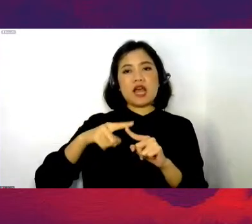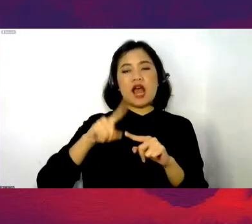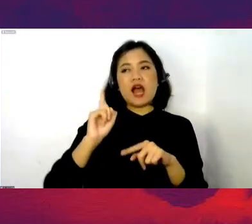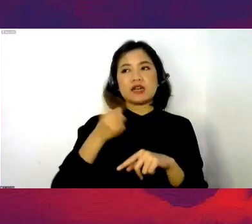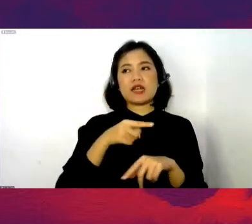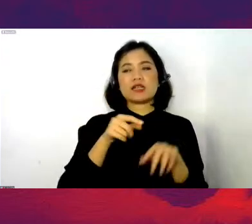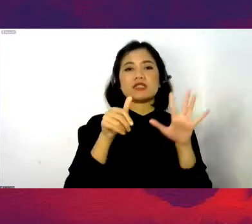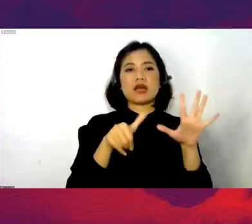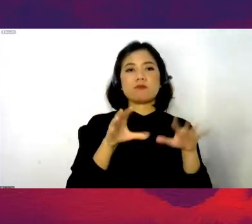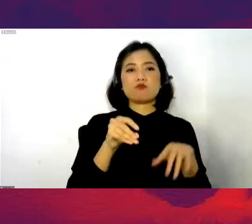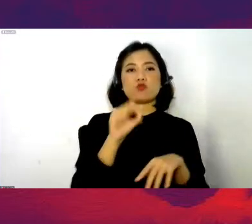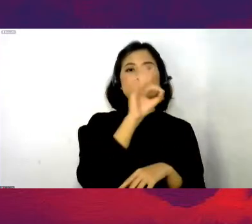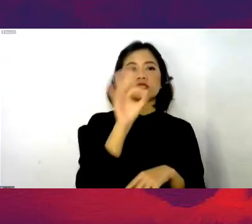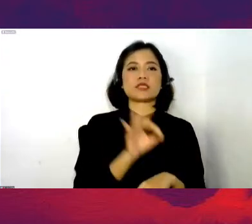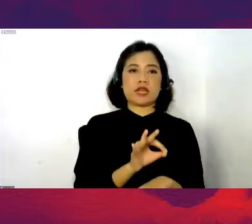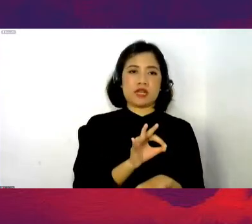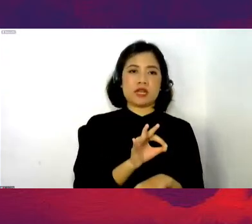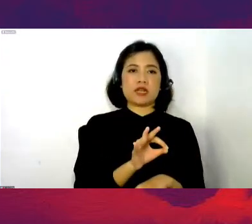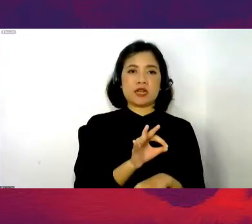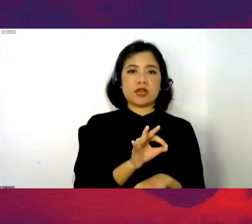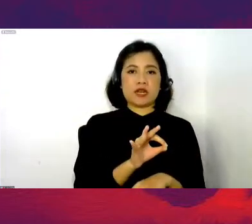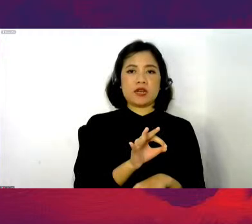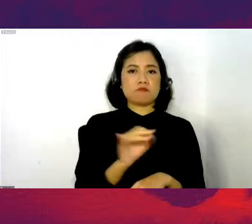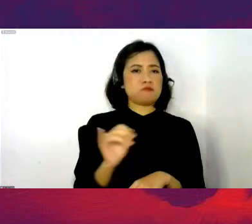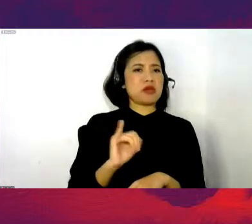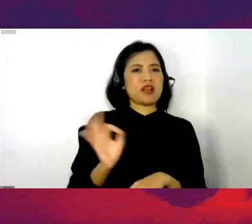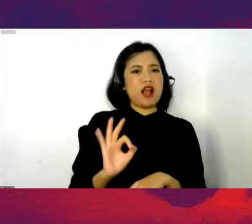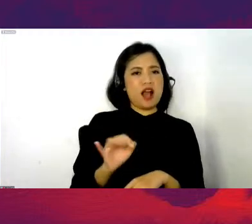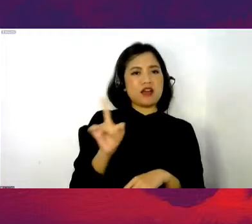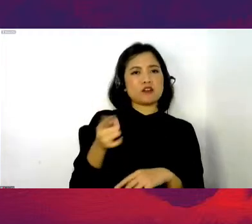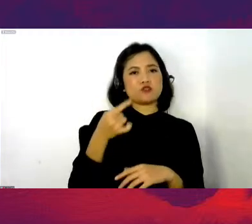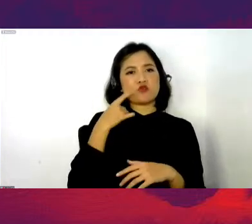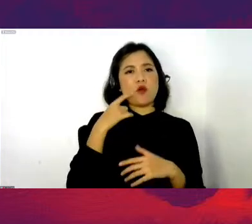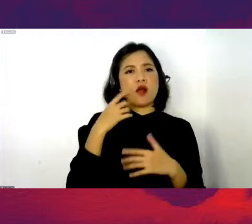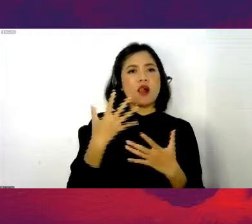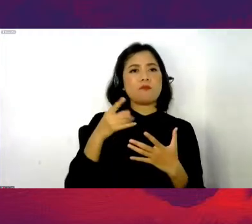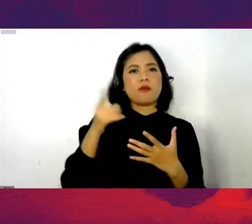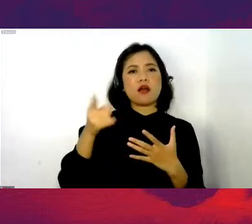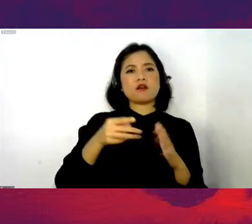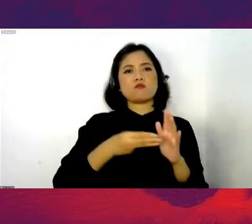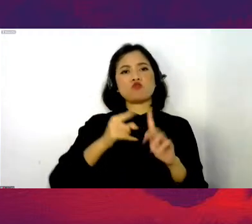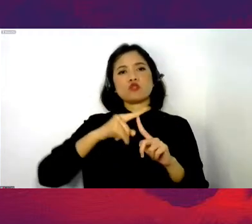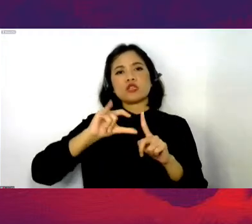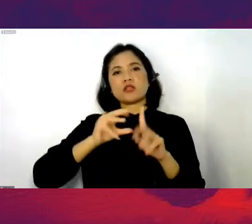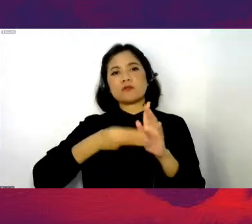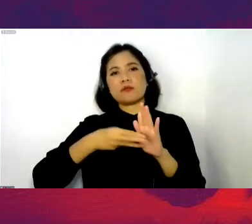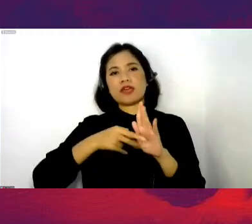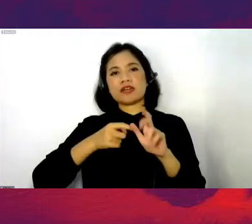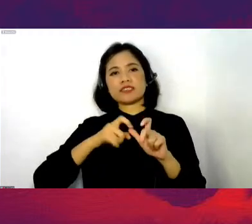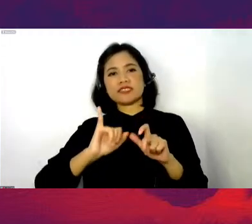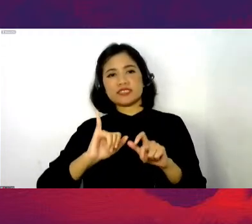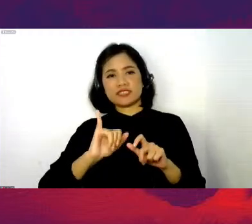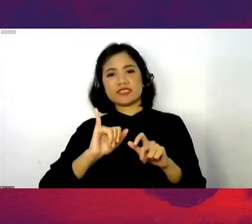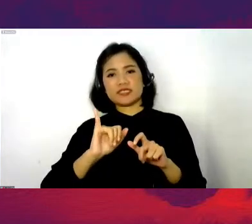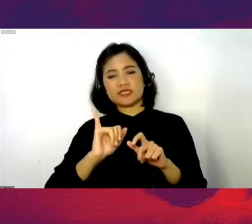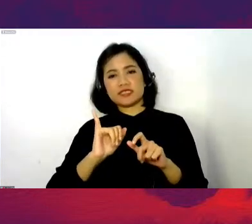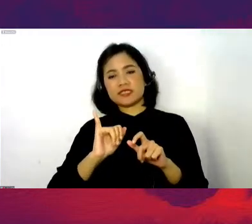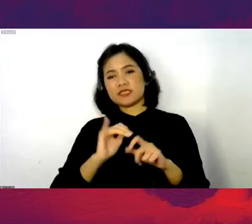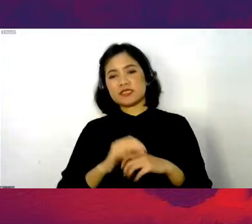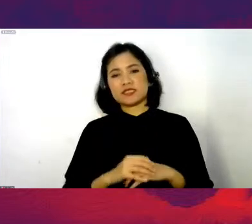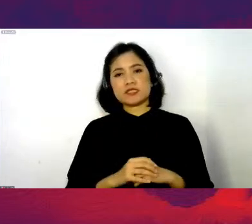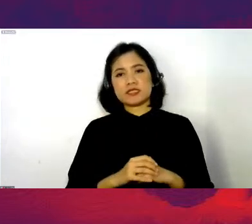working or not. And secondly, the most important thing is actually, does it comparable across space and across